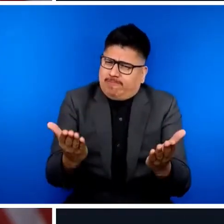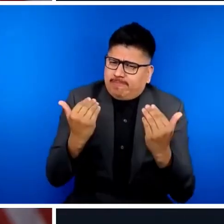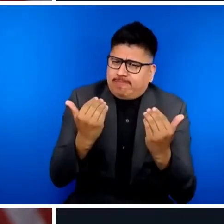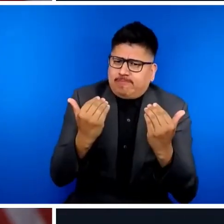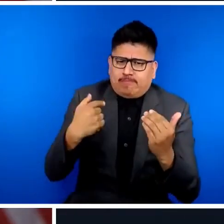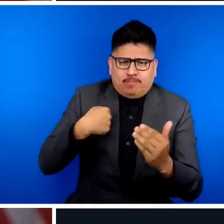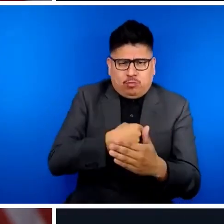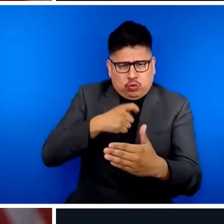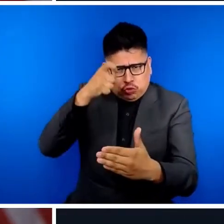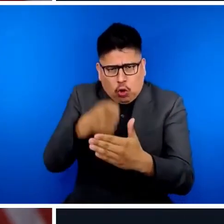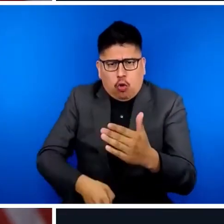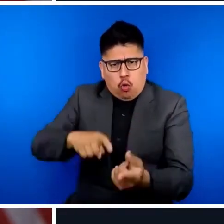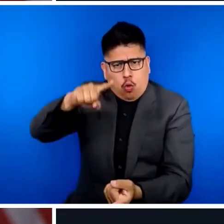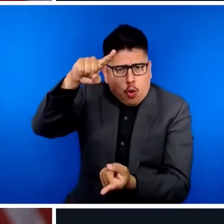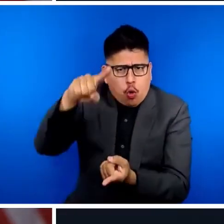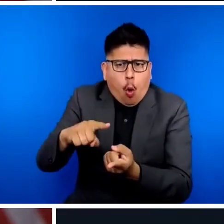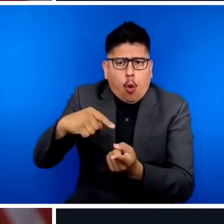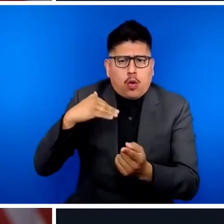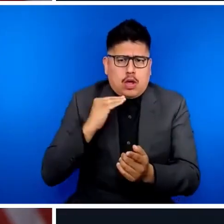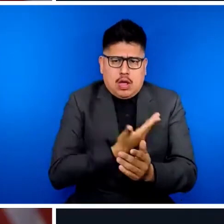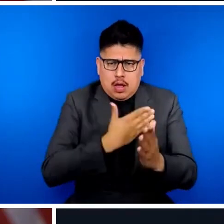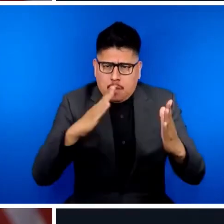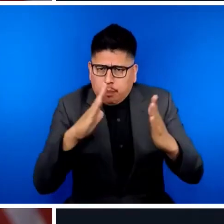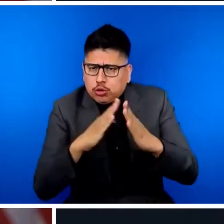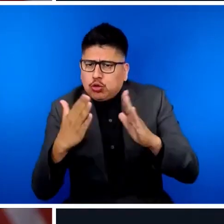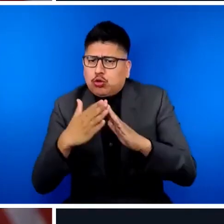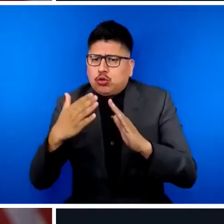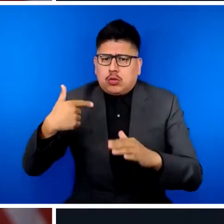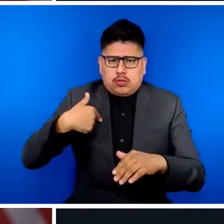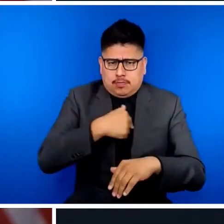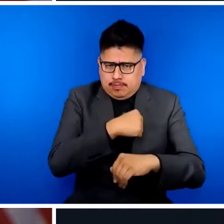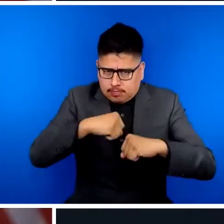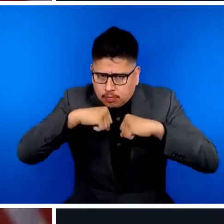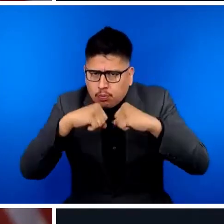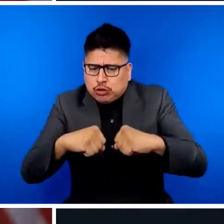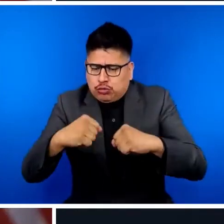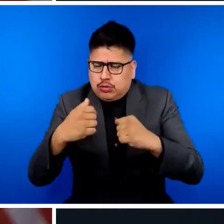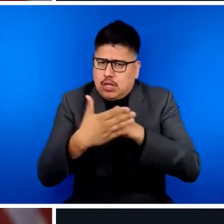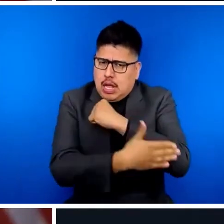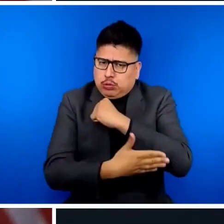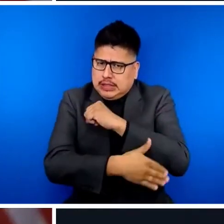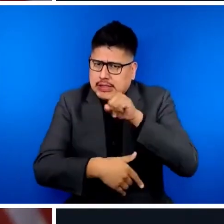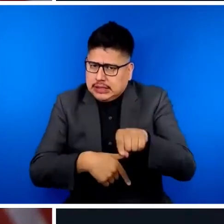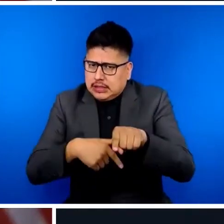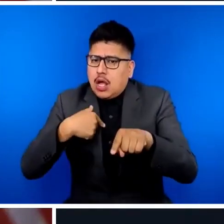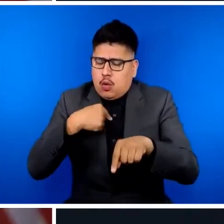communities and our country safe, and we are working for you.